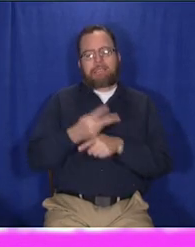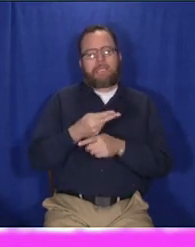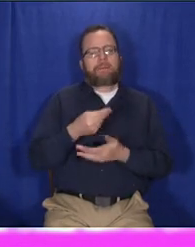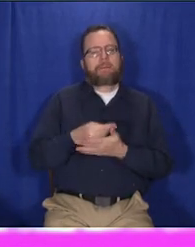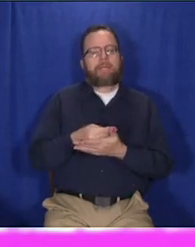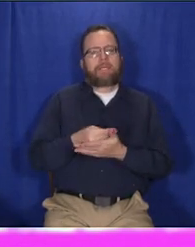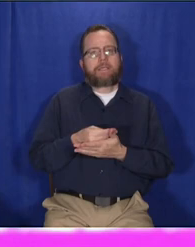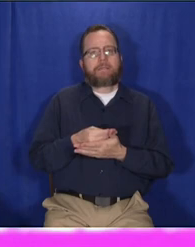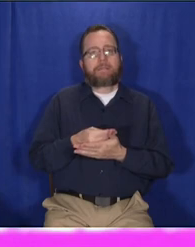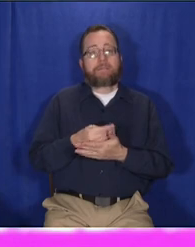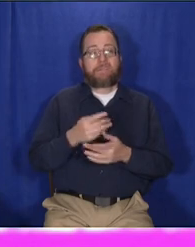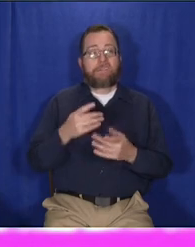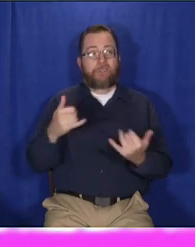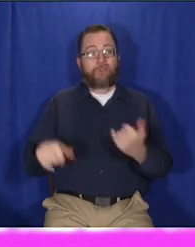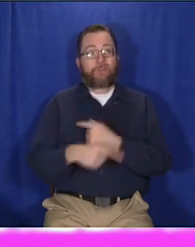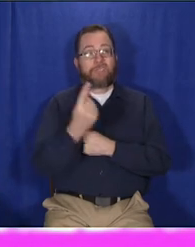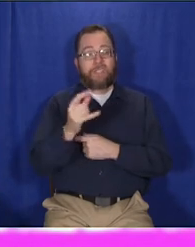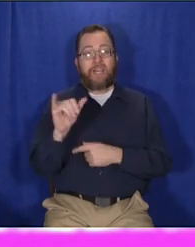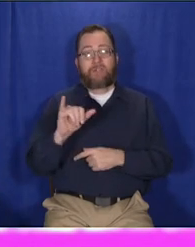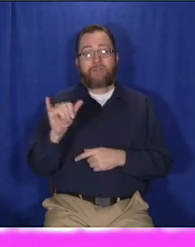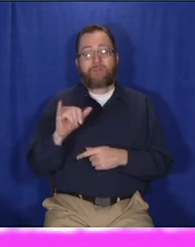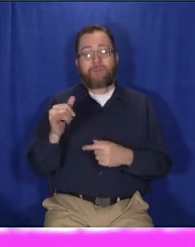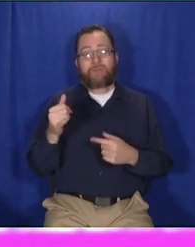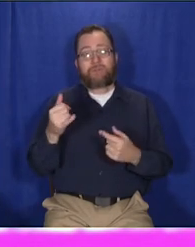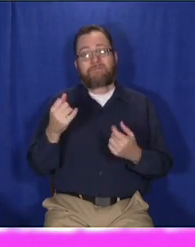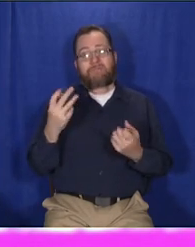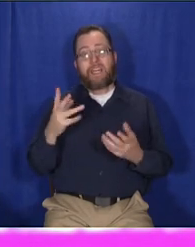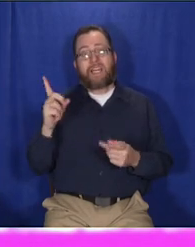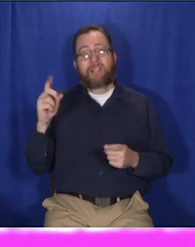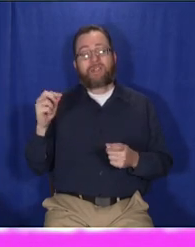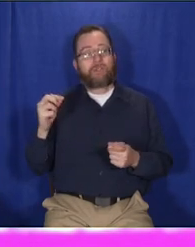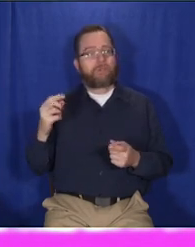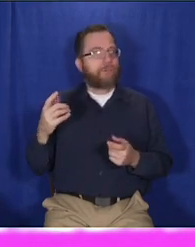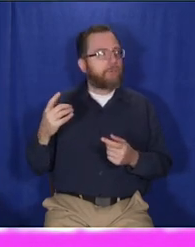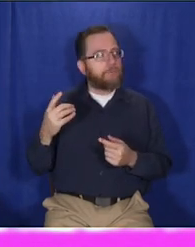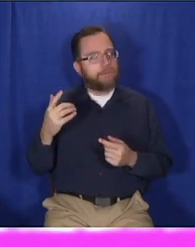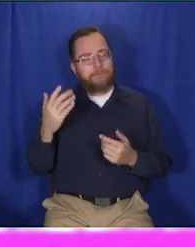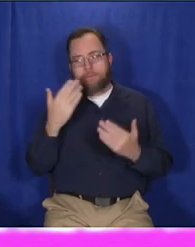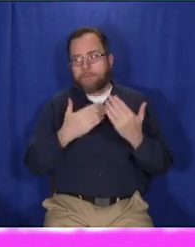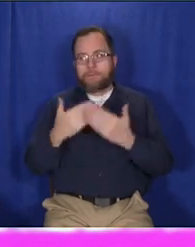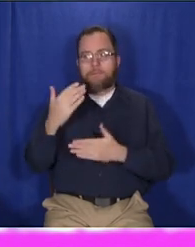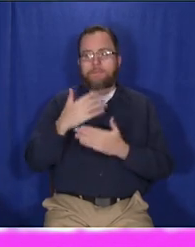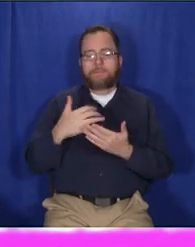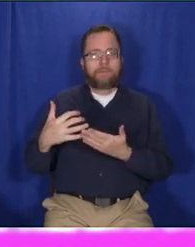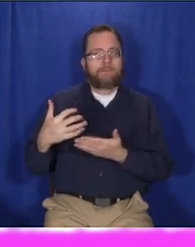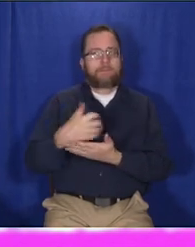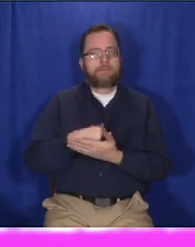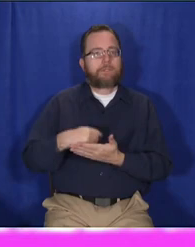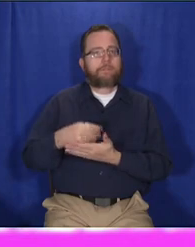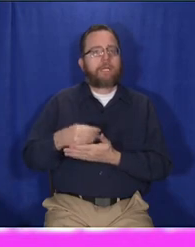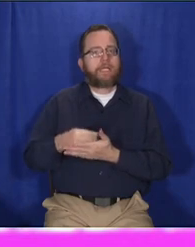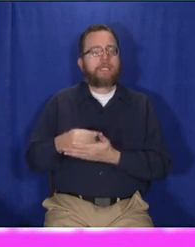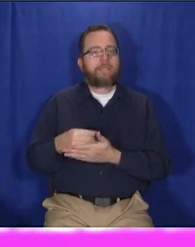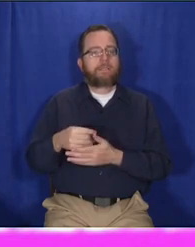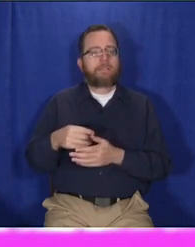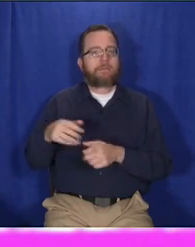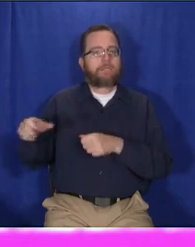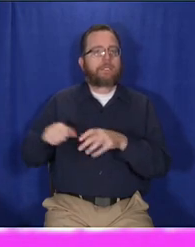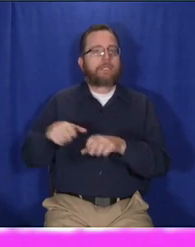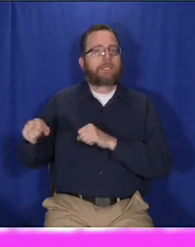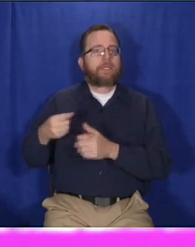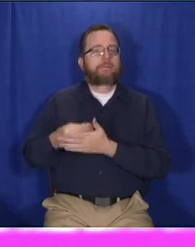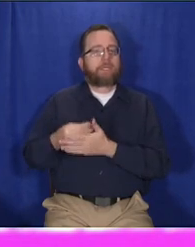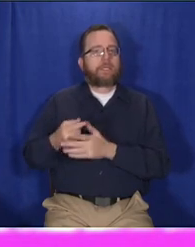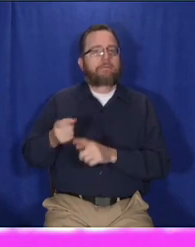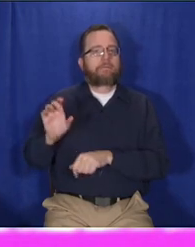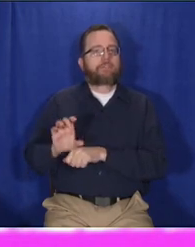And see, Paul isn't soliciting personal donations from the Philippians. They initiated this gift out of the overflow of